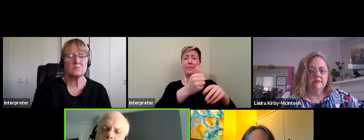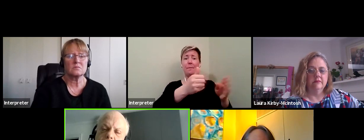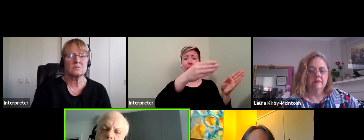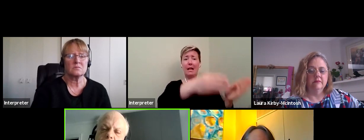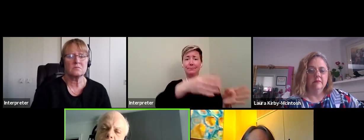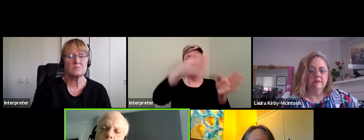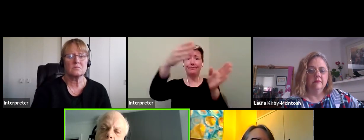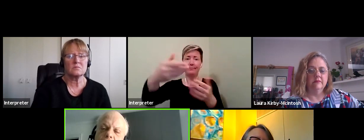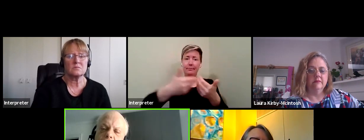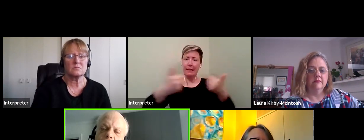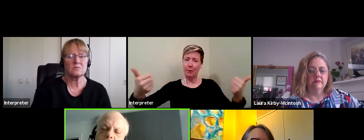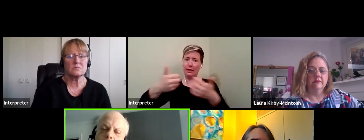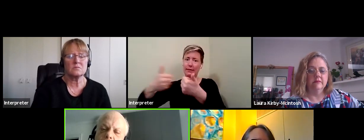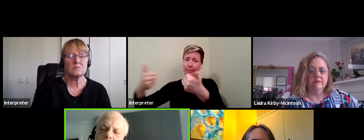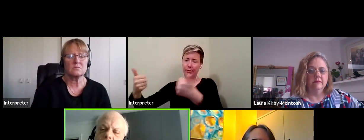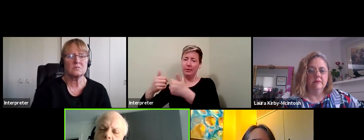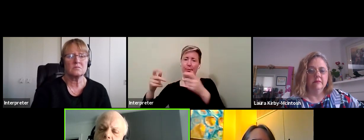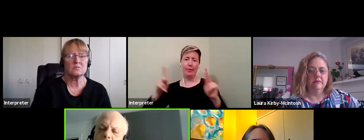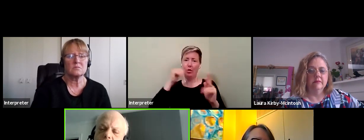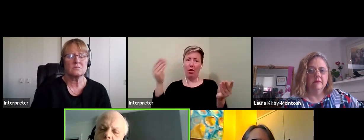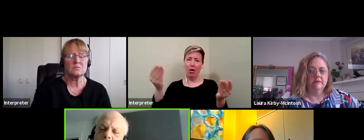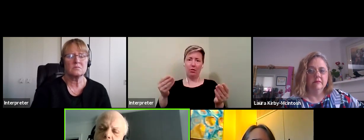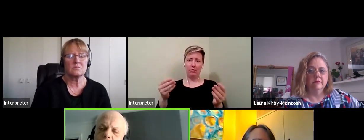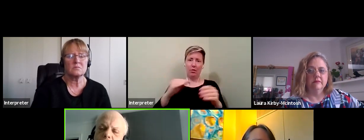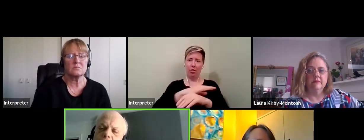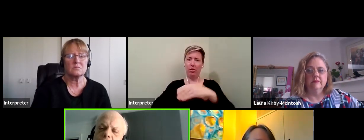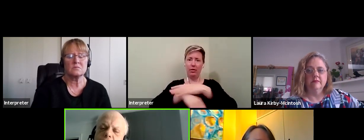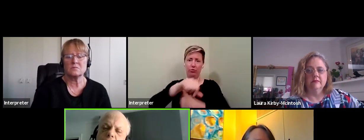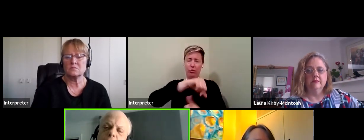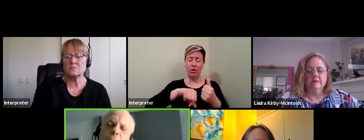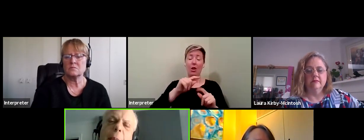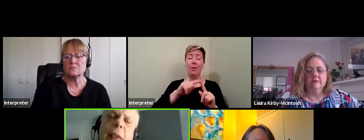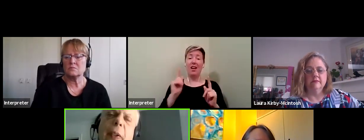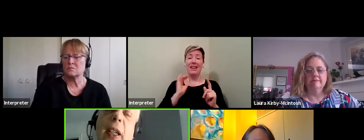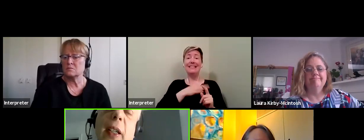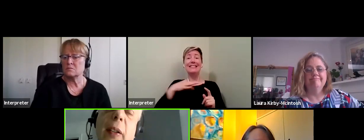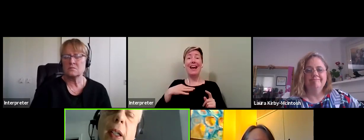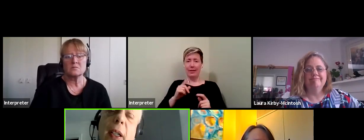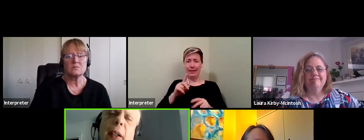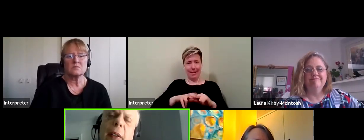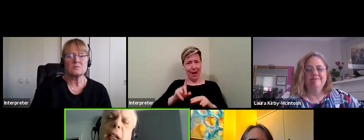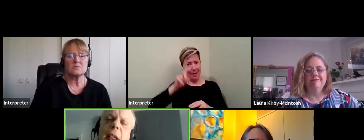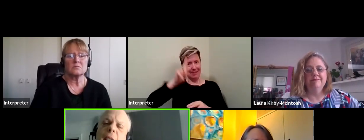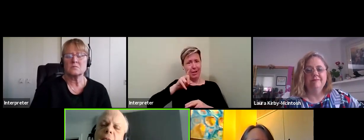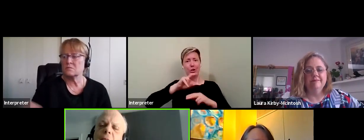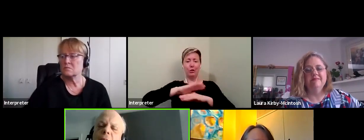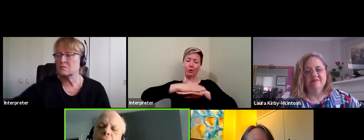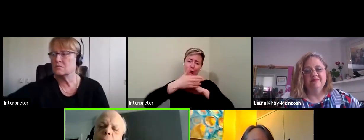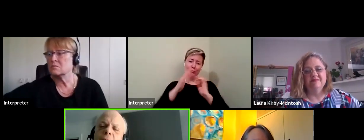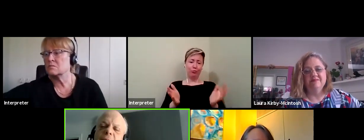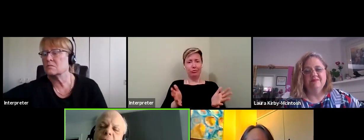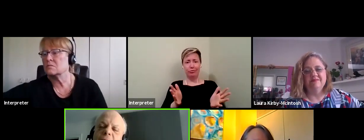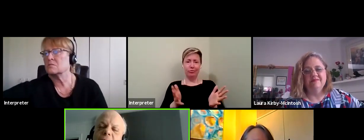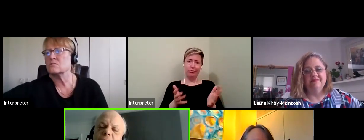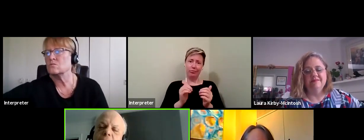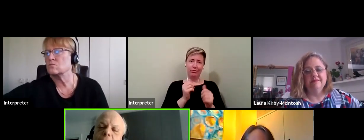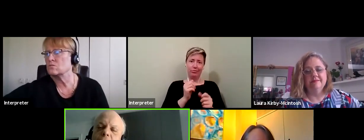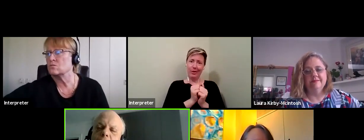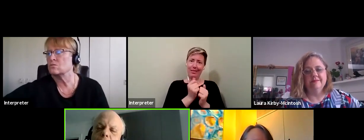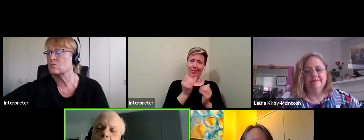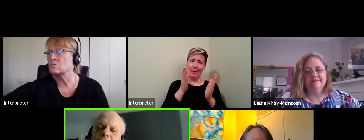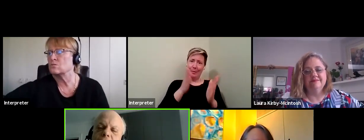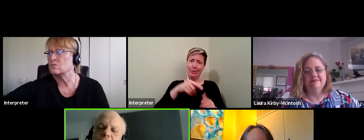each other so that nobody's getting exposed. Lana, I'm sorry, I'd love to do more, but I've got 2 more guests to get